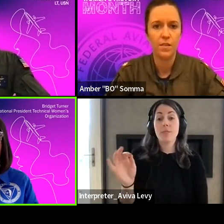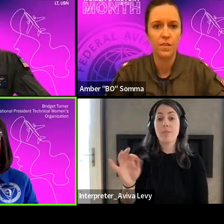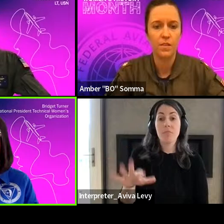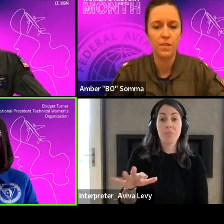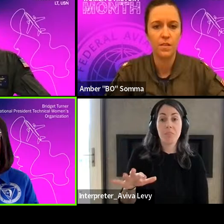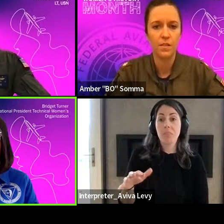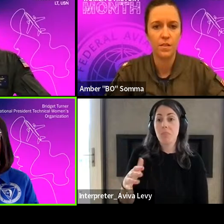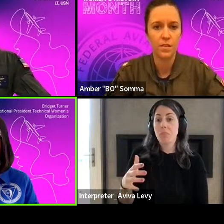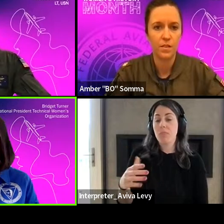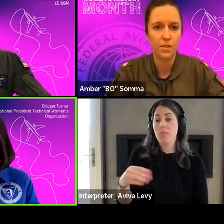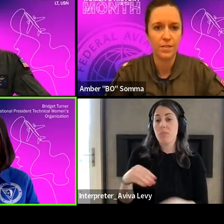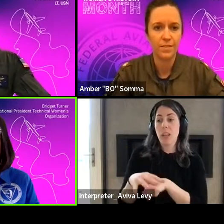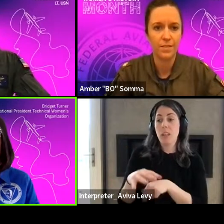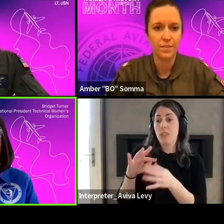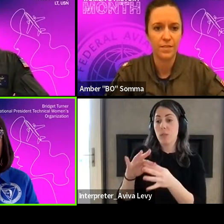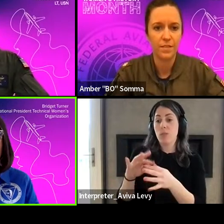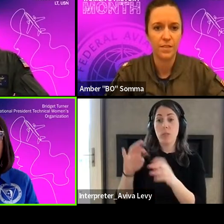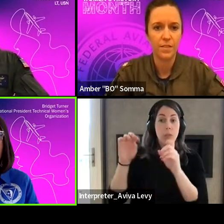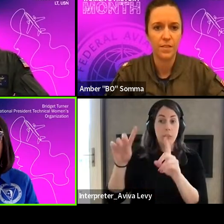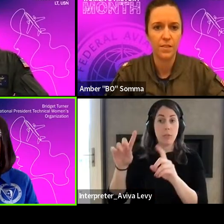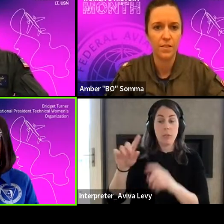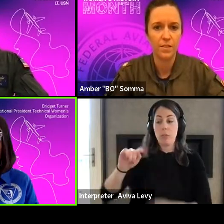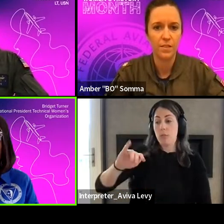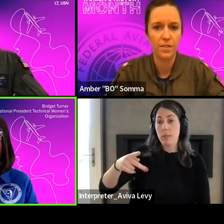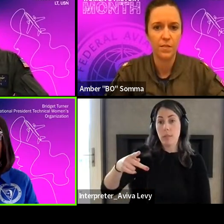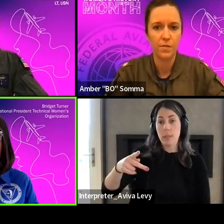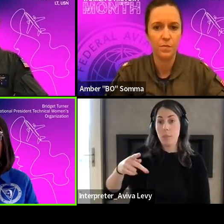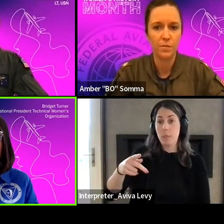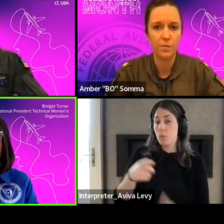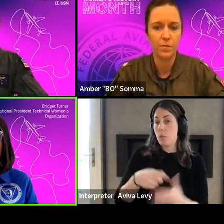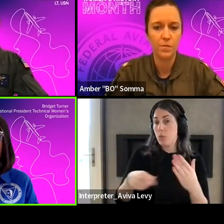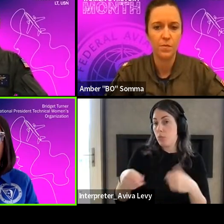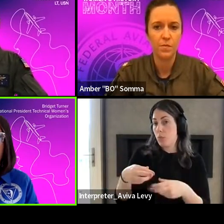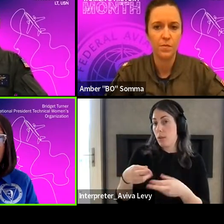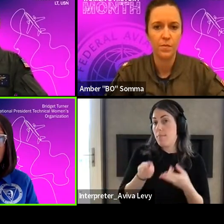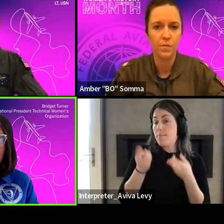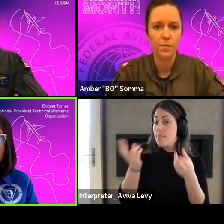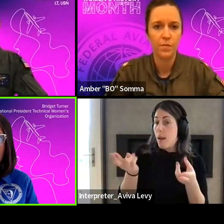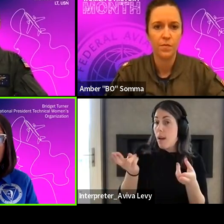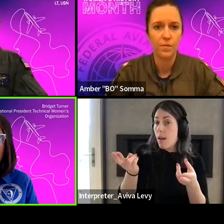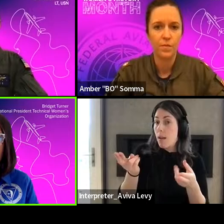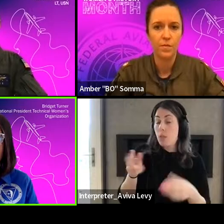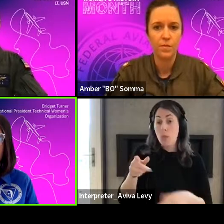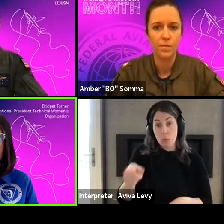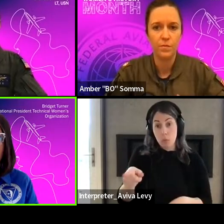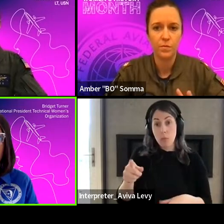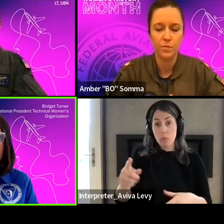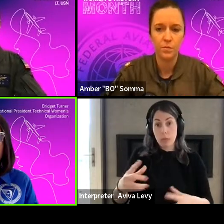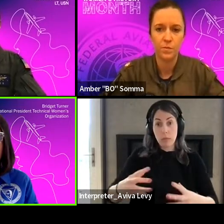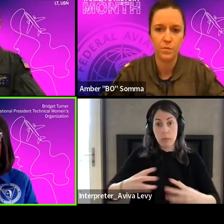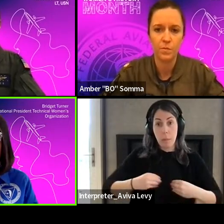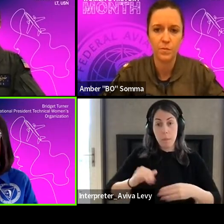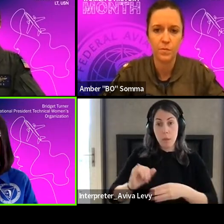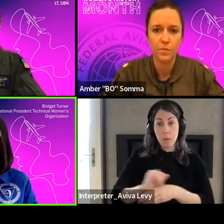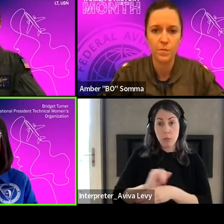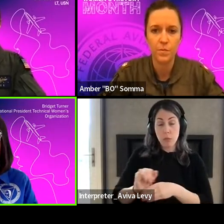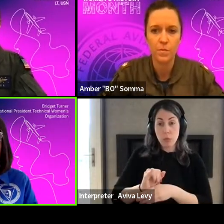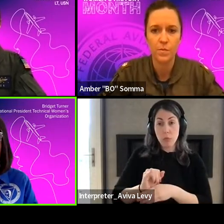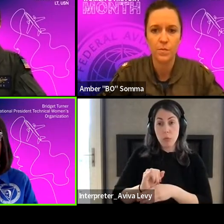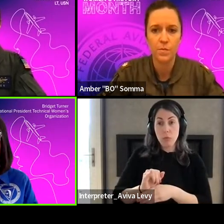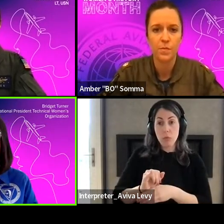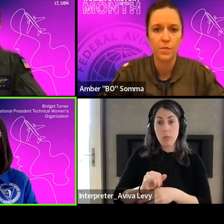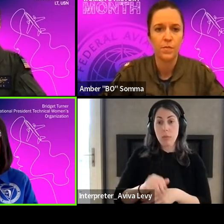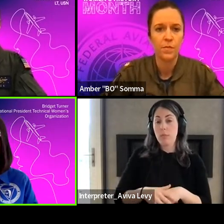or educational tips you would recommend, and or if you took on internships or attended conferences that inspired